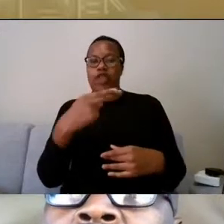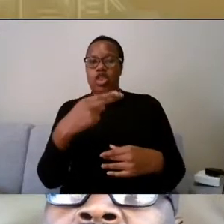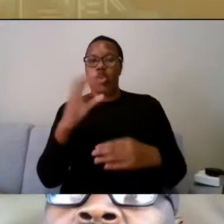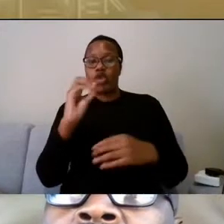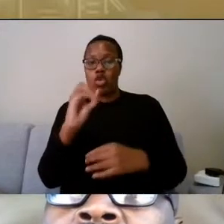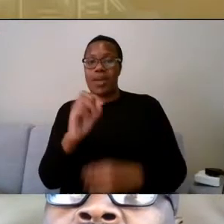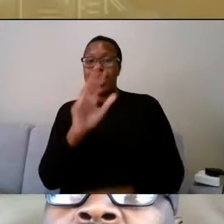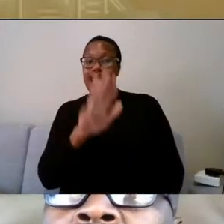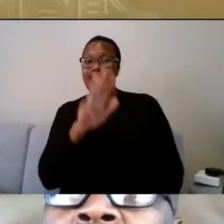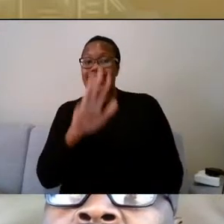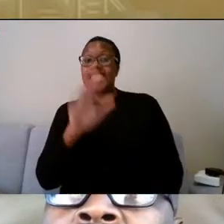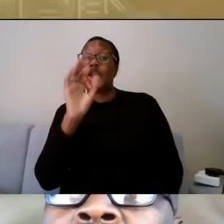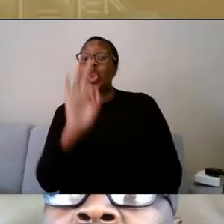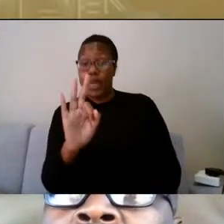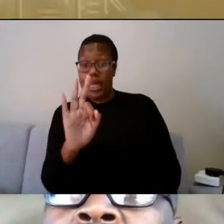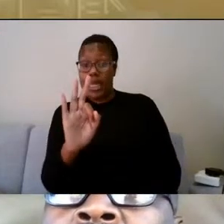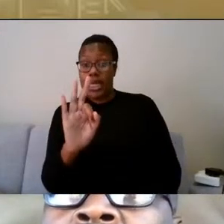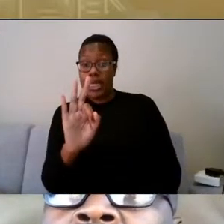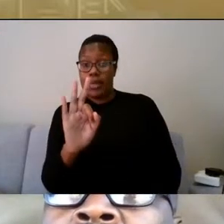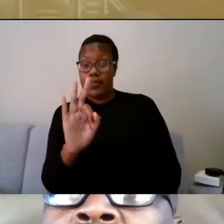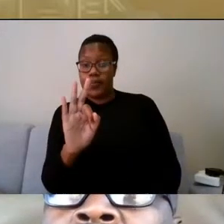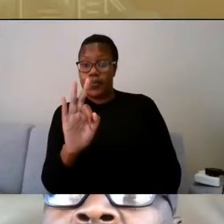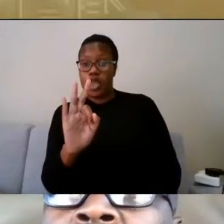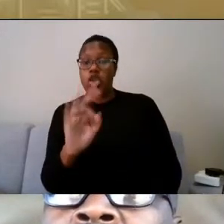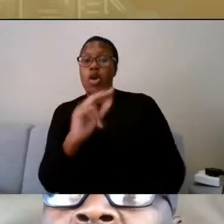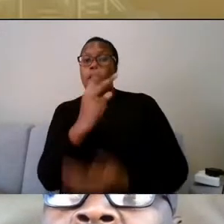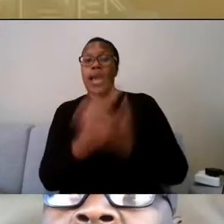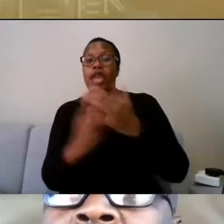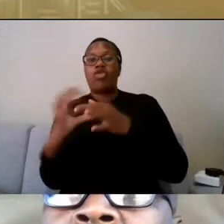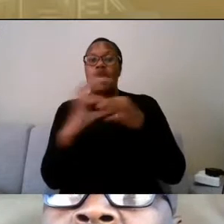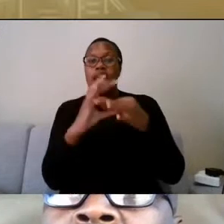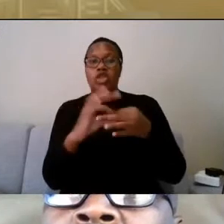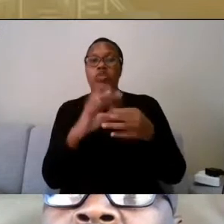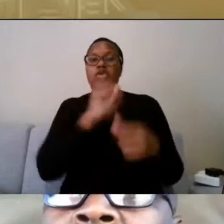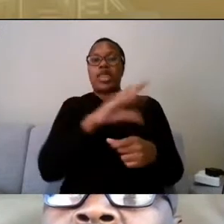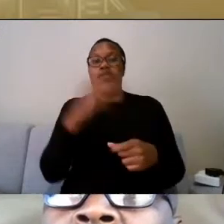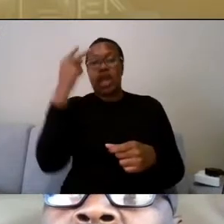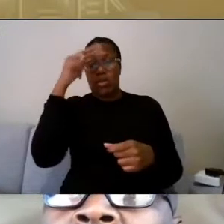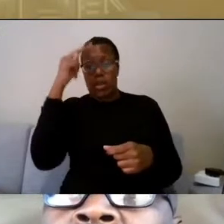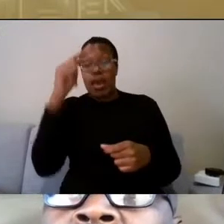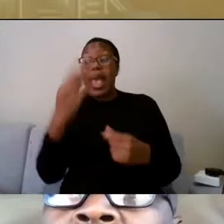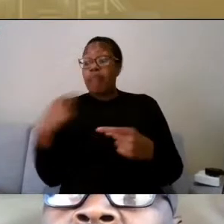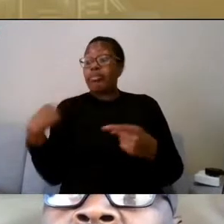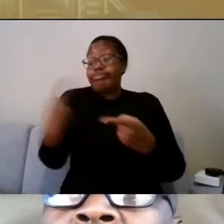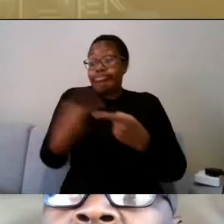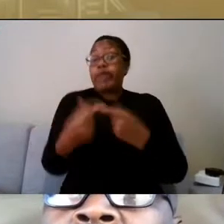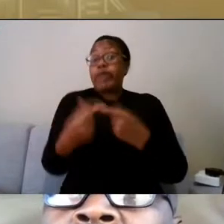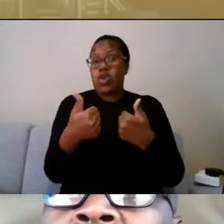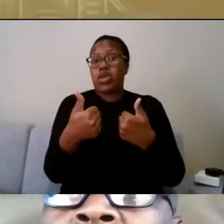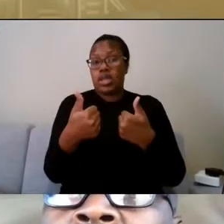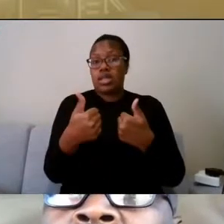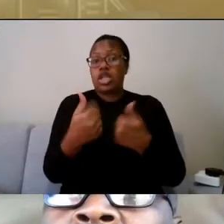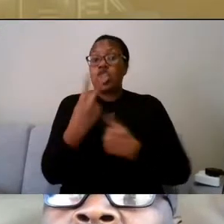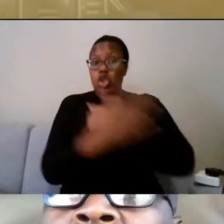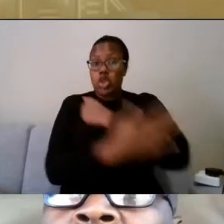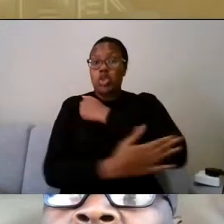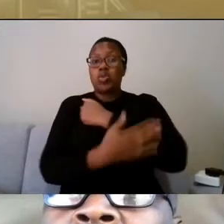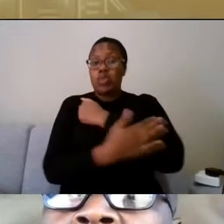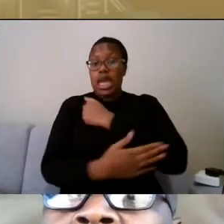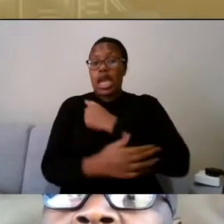1993, the bilateral relations between South Africa and Mexico have been good, and the two countries have been working closely